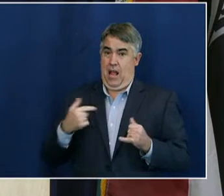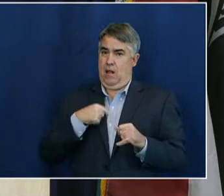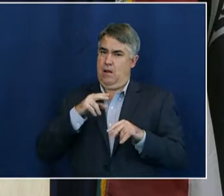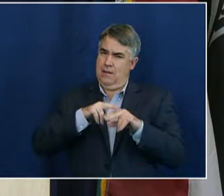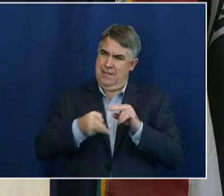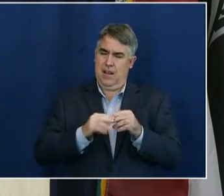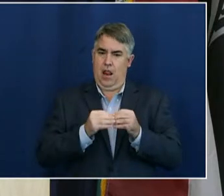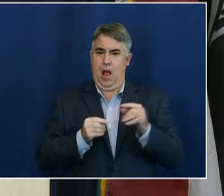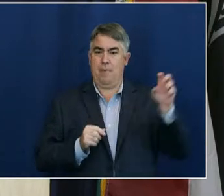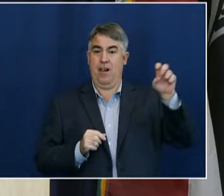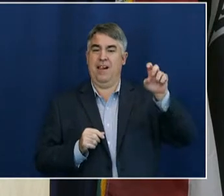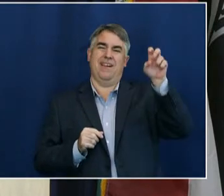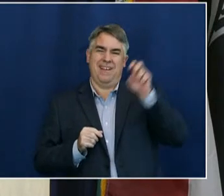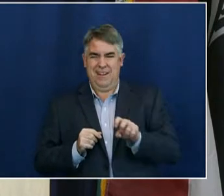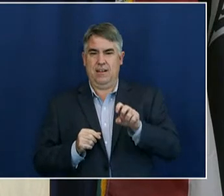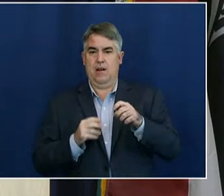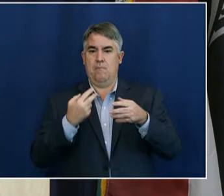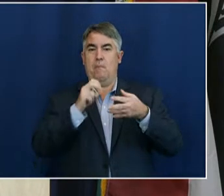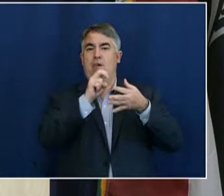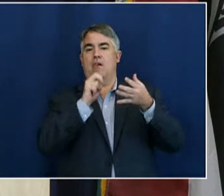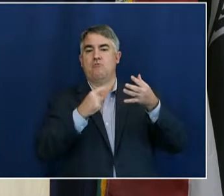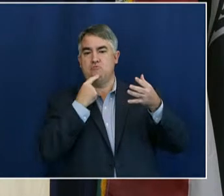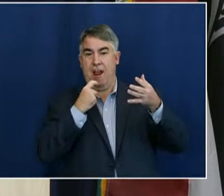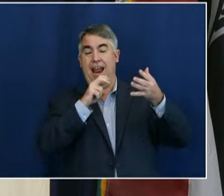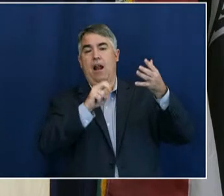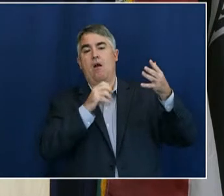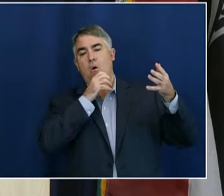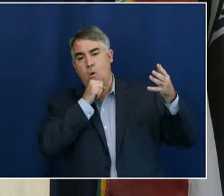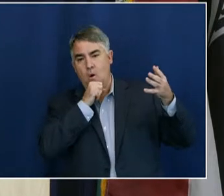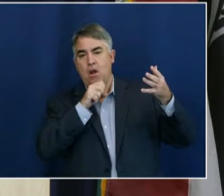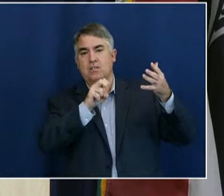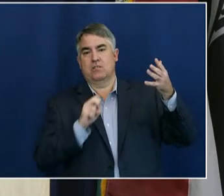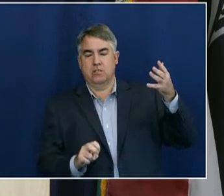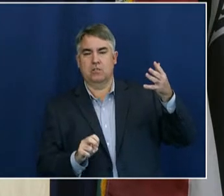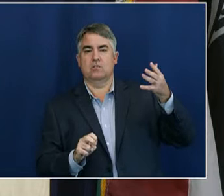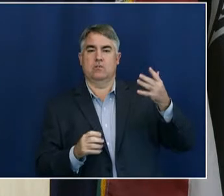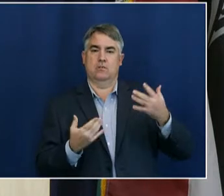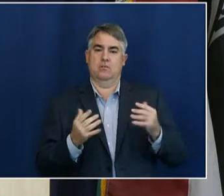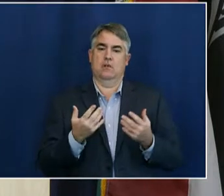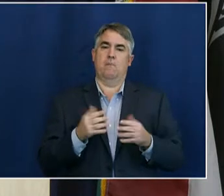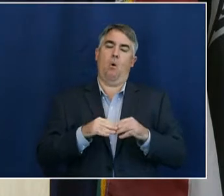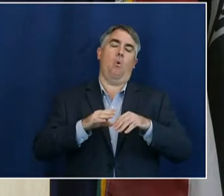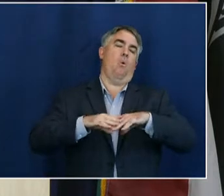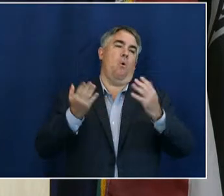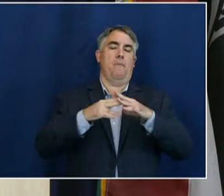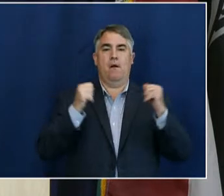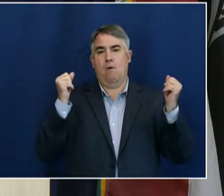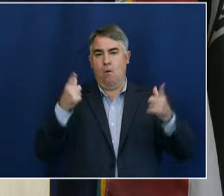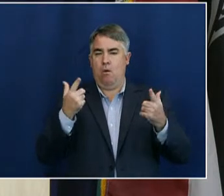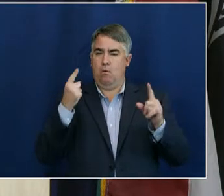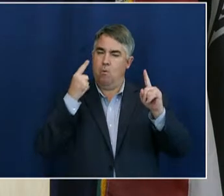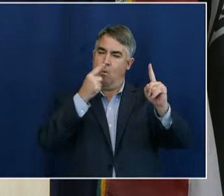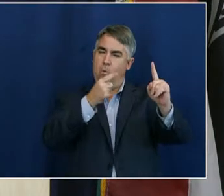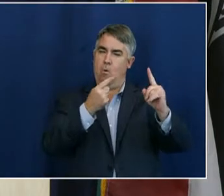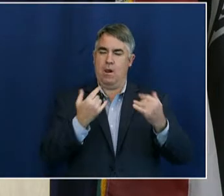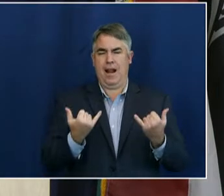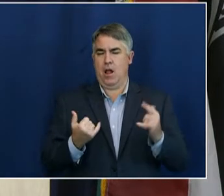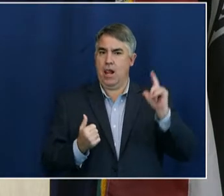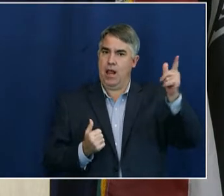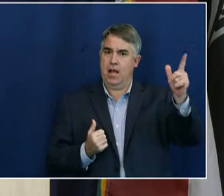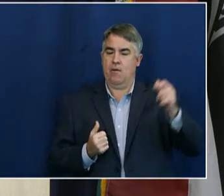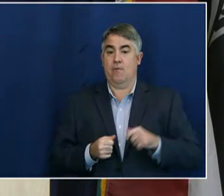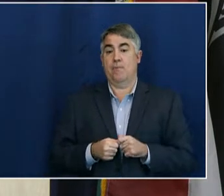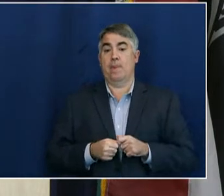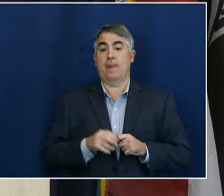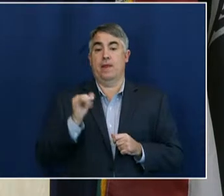into the orange tier and rapidly work our way out of the situation as a county. As I mentioned, we will show in a moment on our